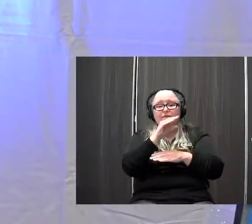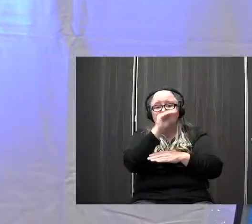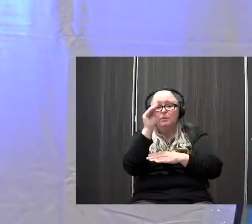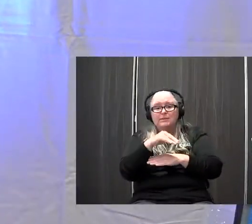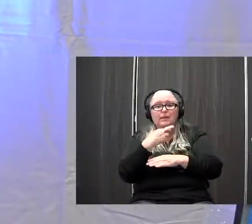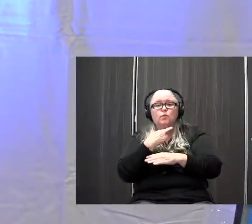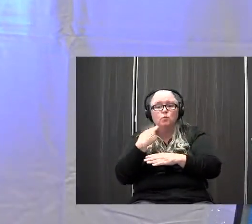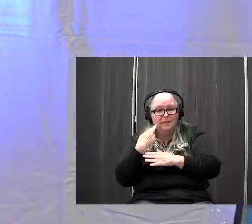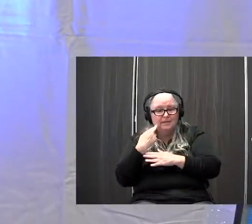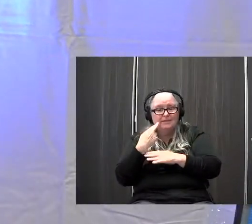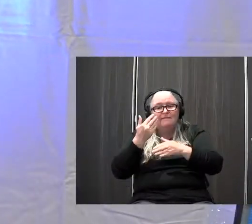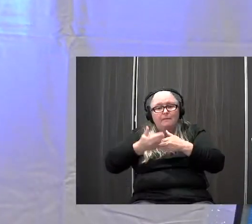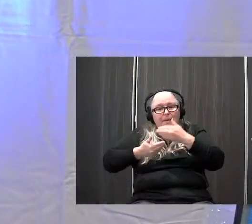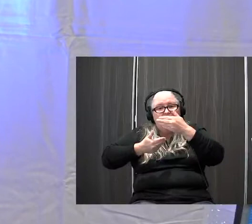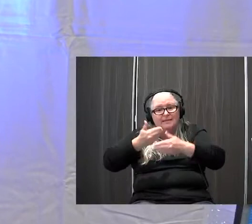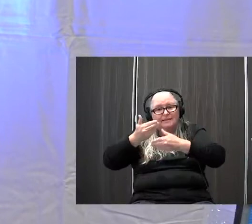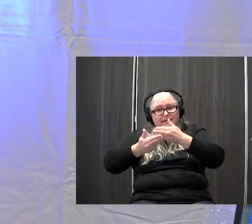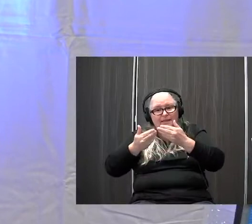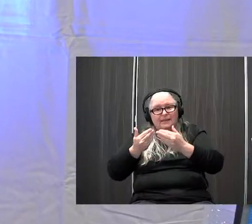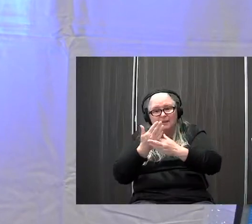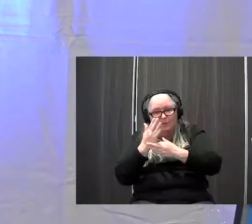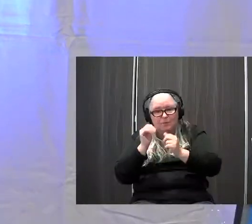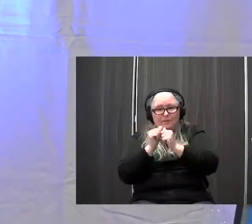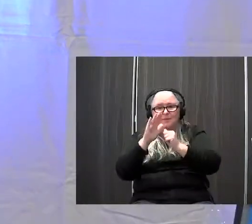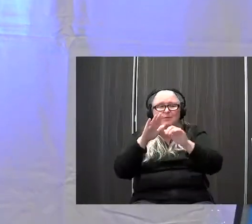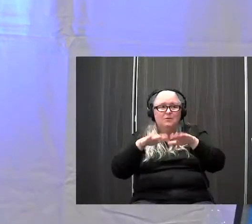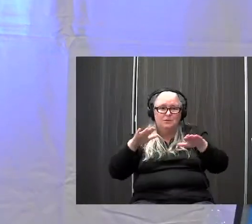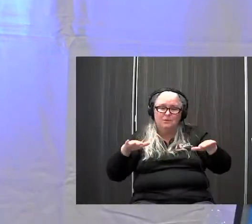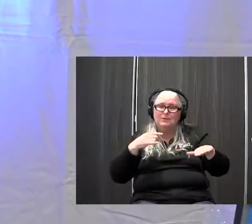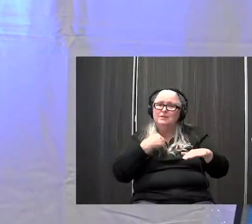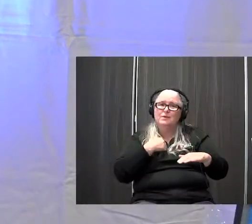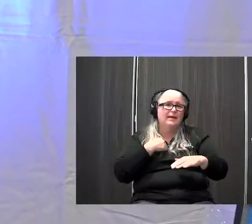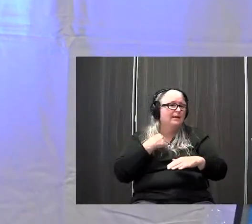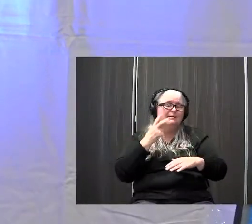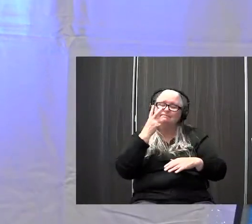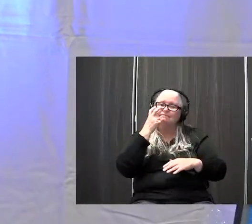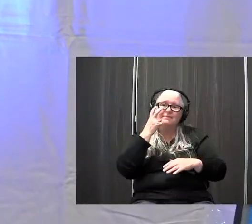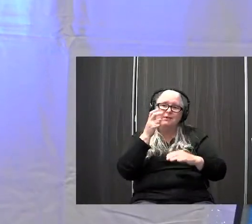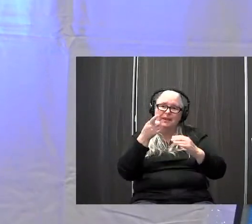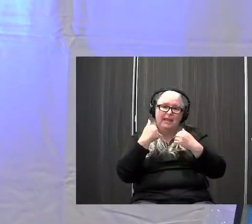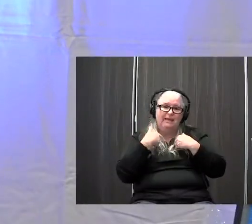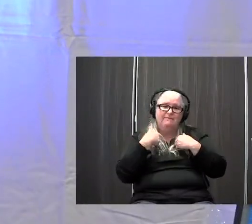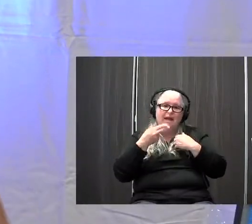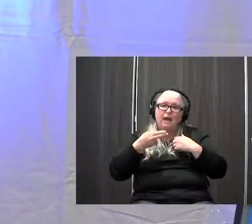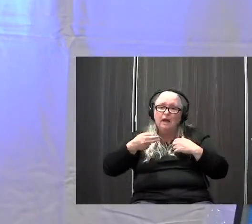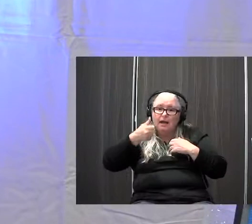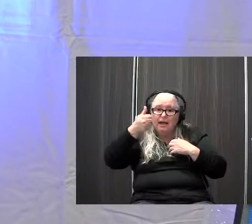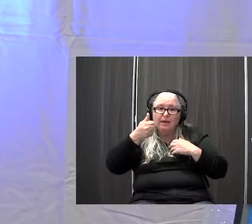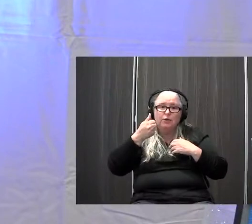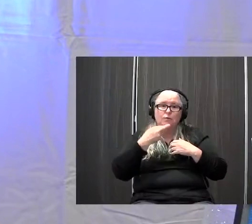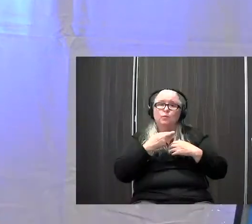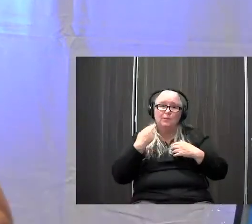their children. And so I would very much doubt that they'd have a higher chance. But since we